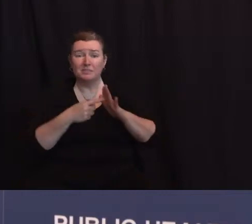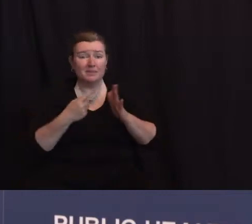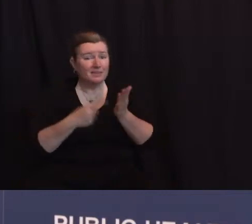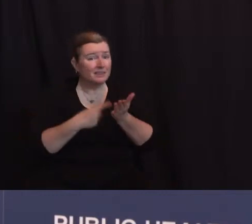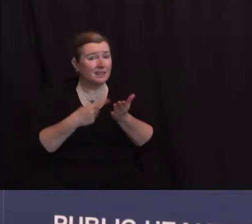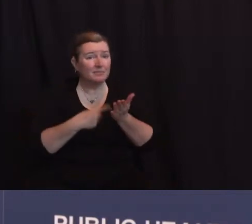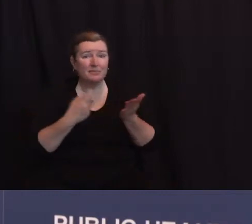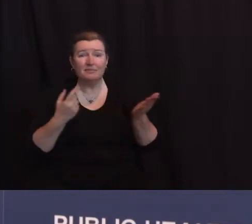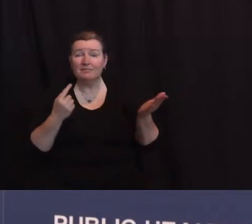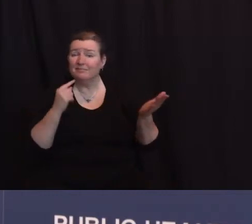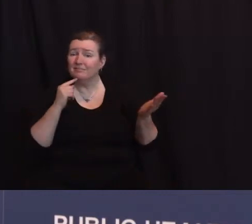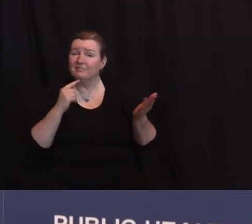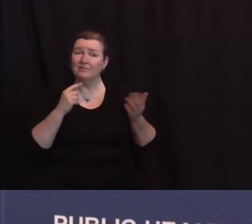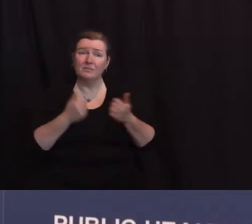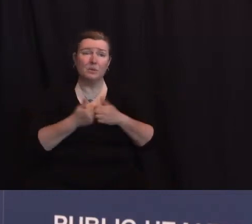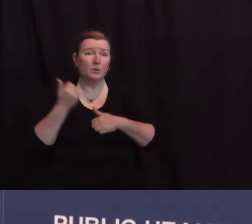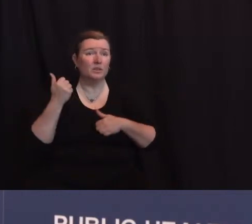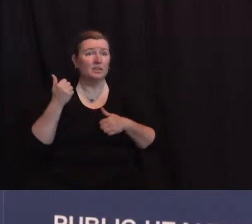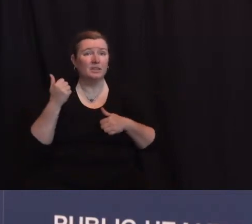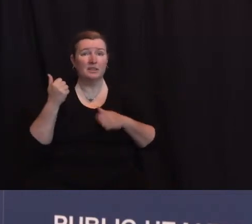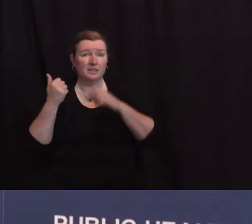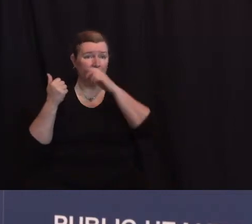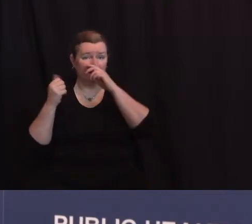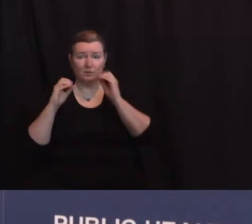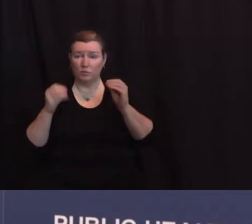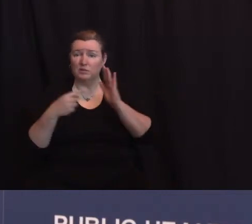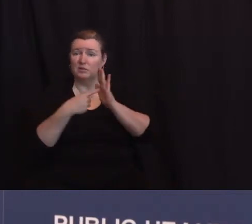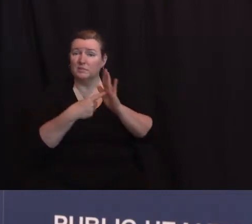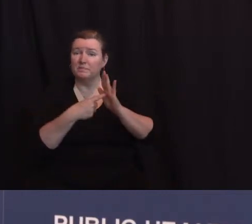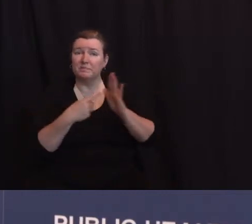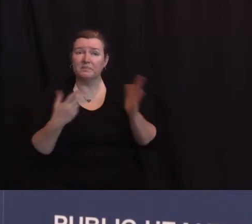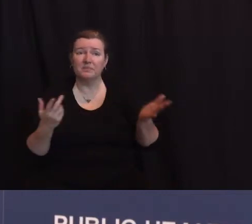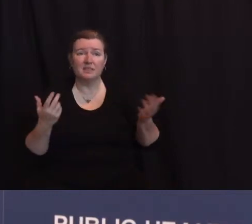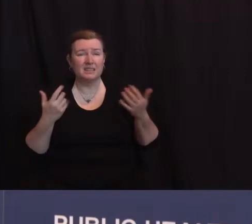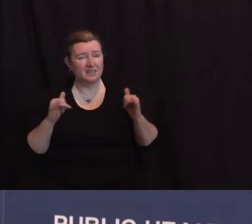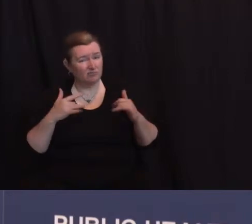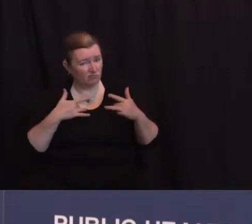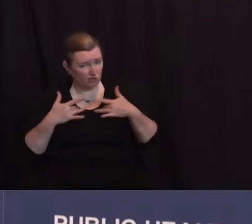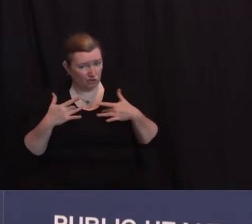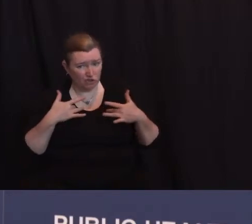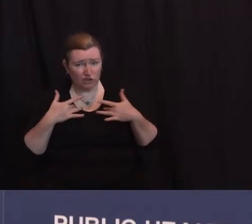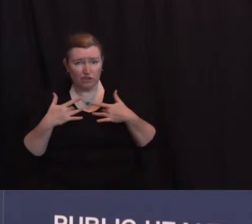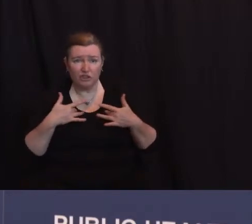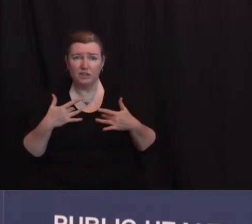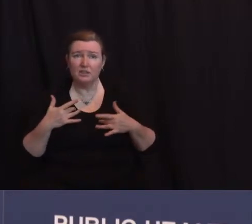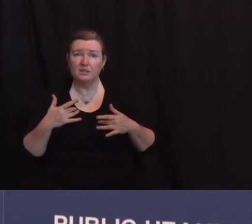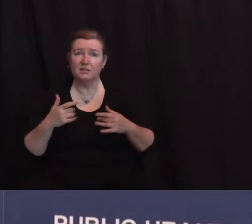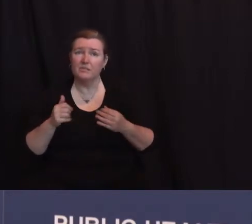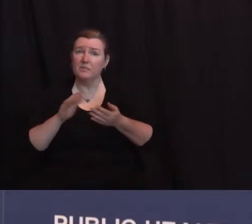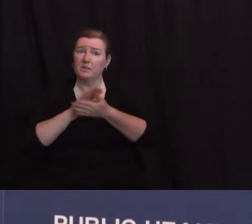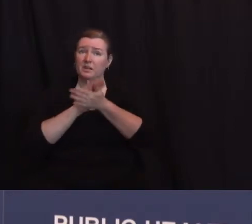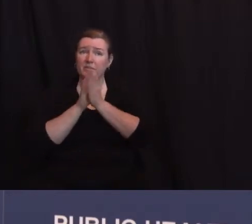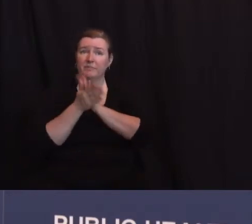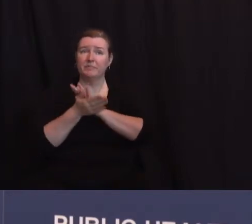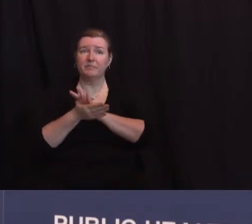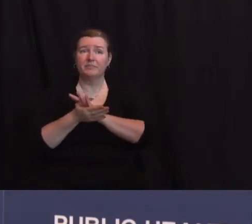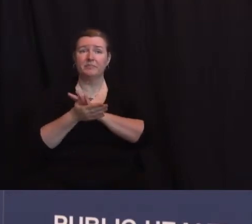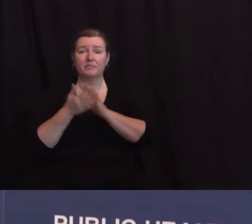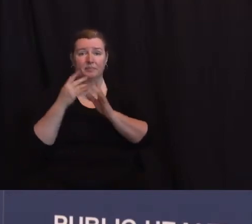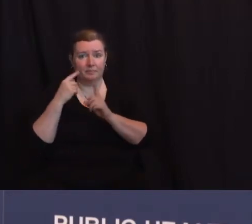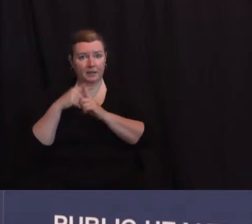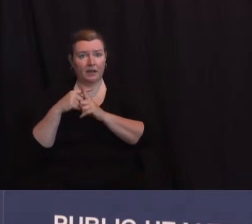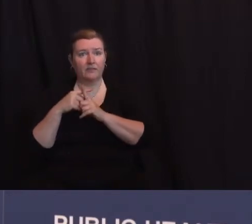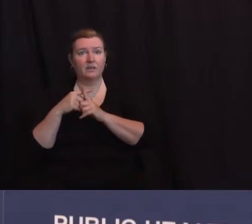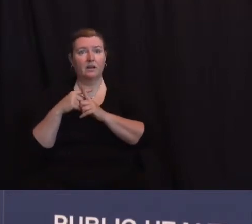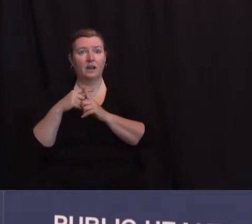symptoms. But it is still a real concern that if they get infected, and at this point they can't be